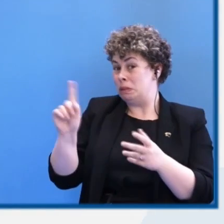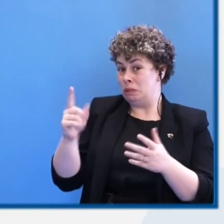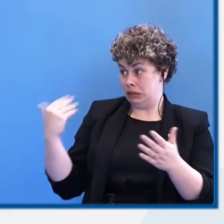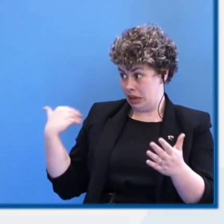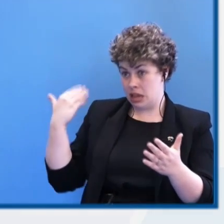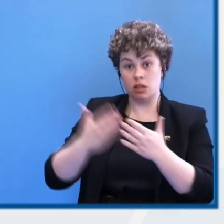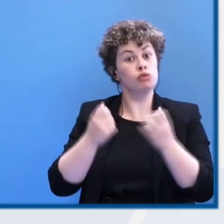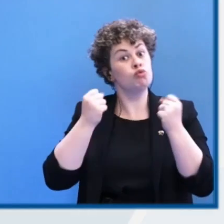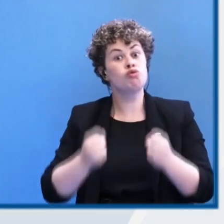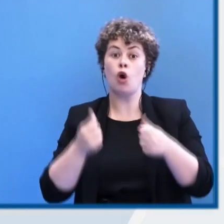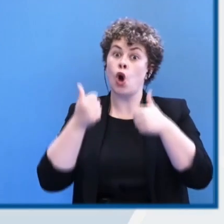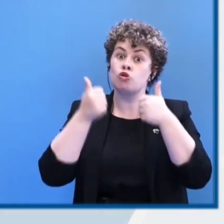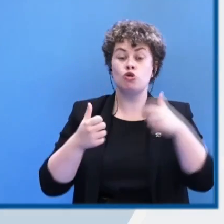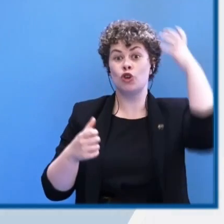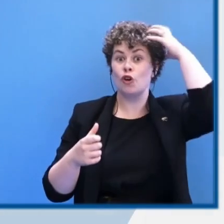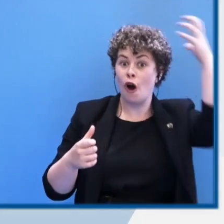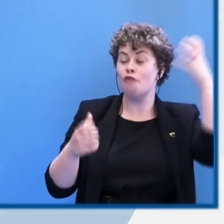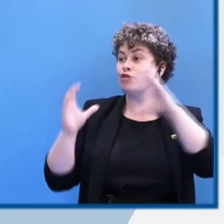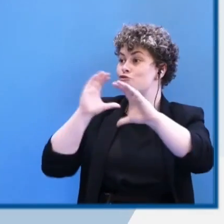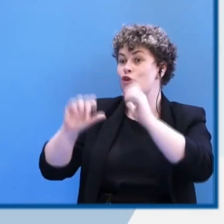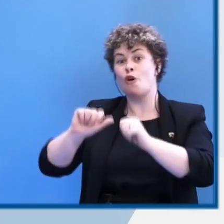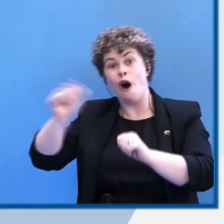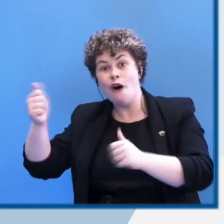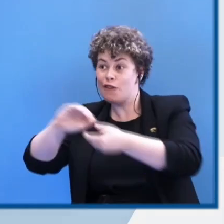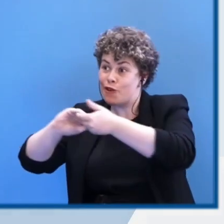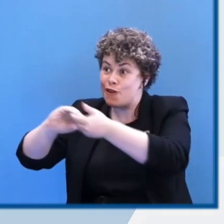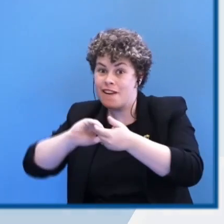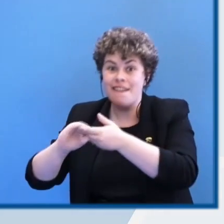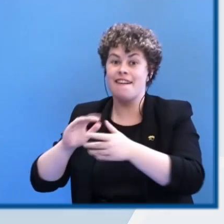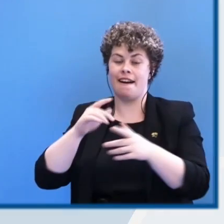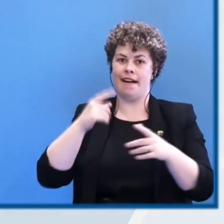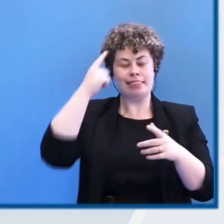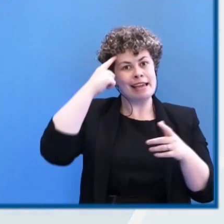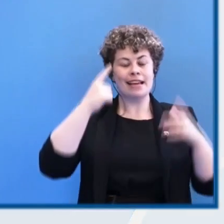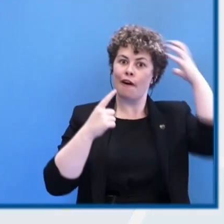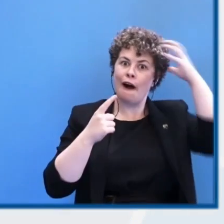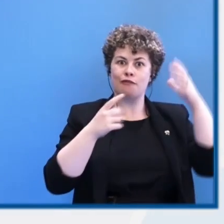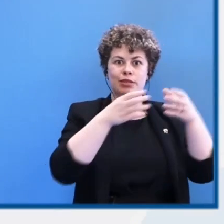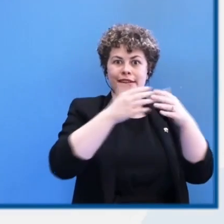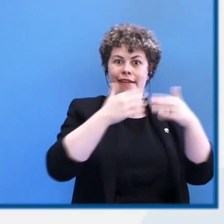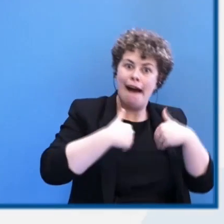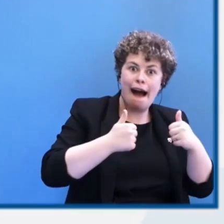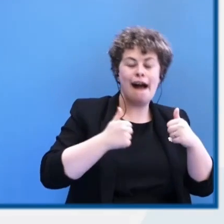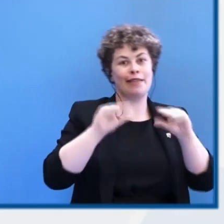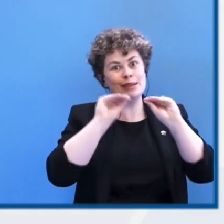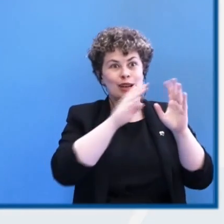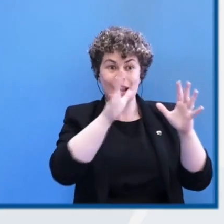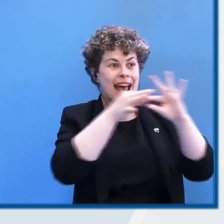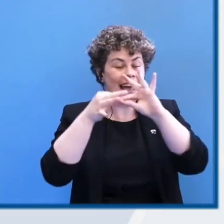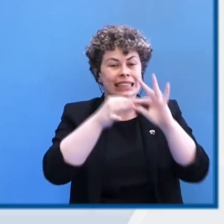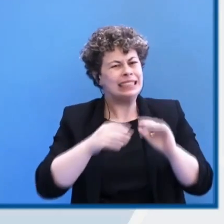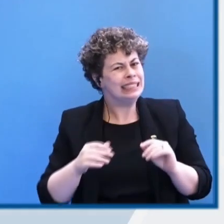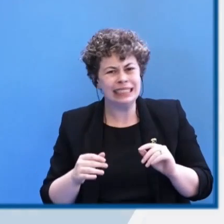and transdisciplinary ways. Many of us are still very much in silos. And what we are going to try to